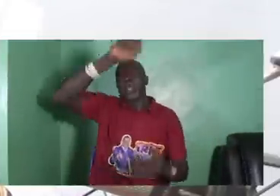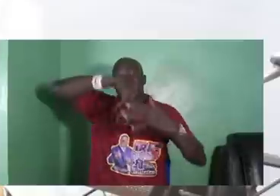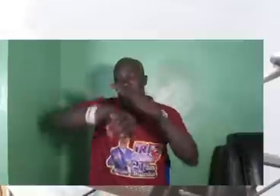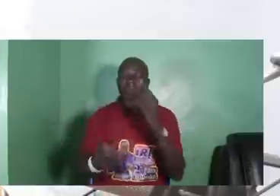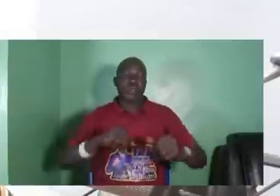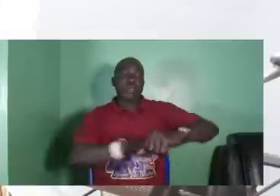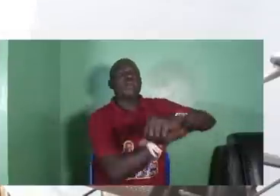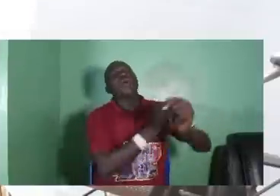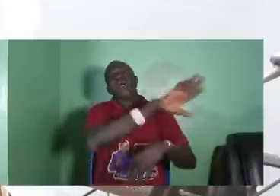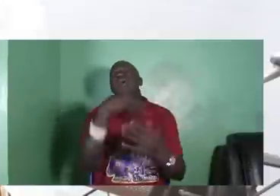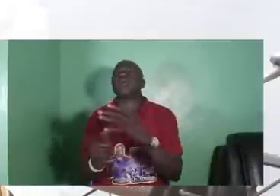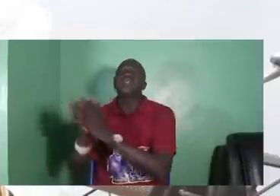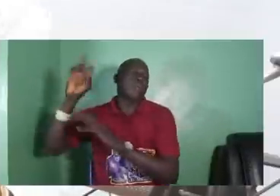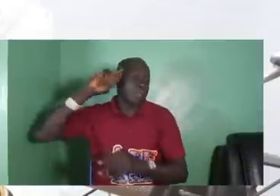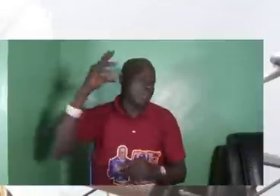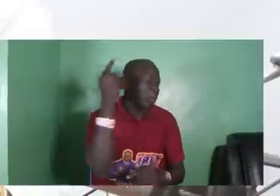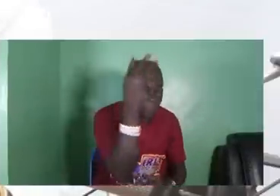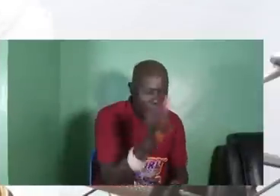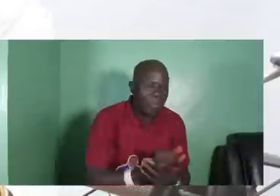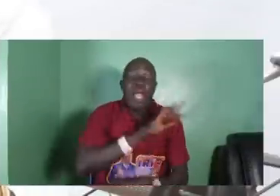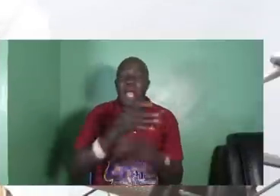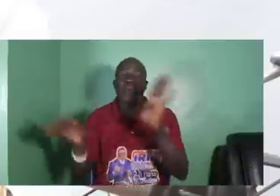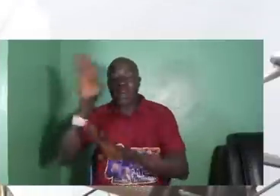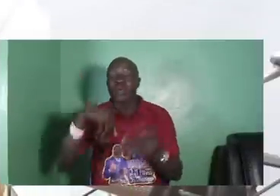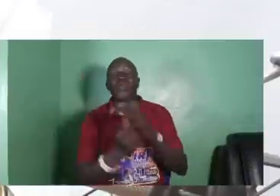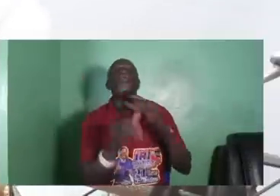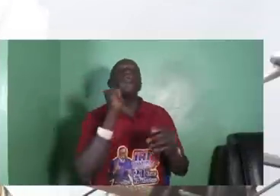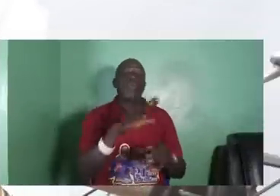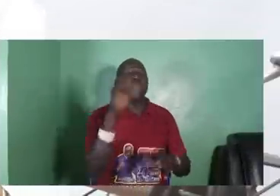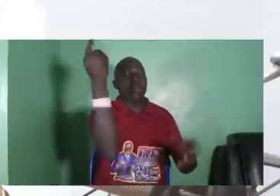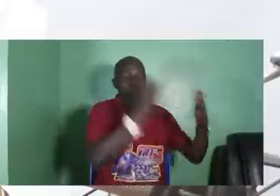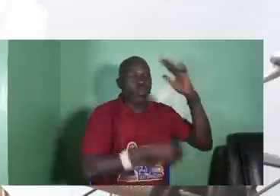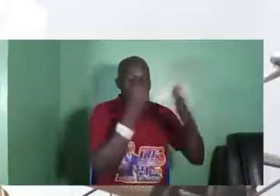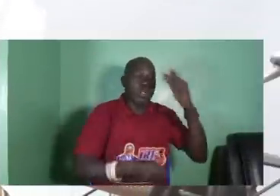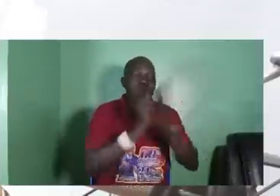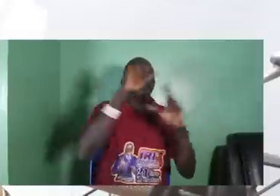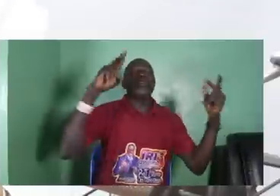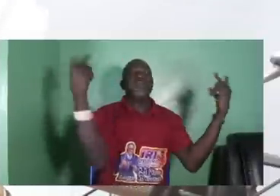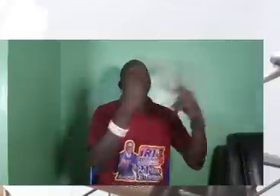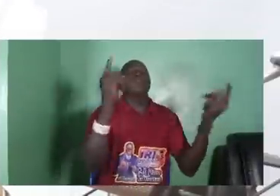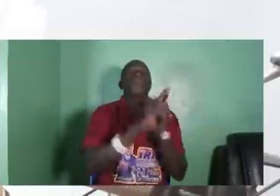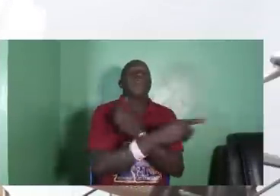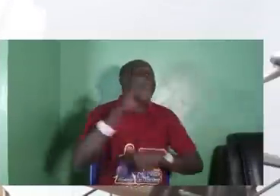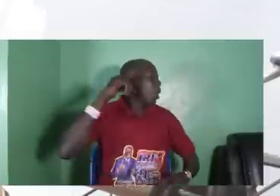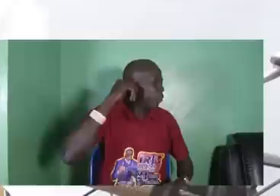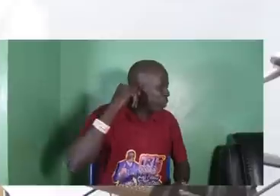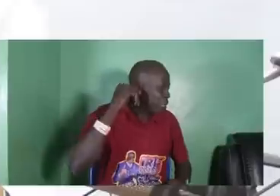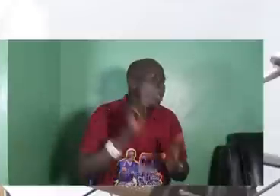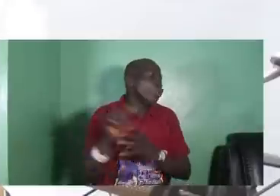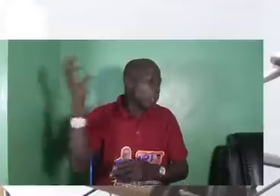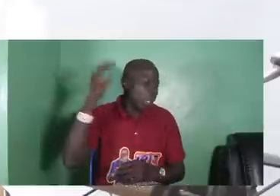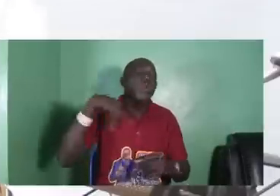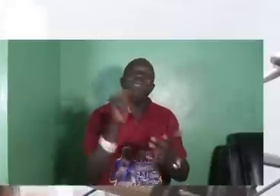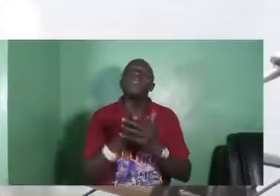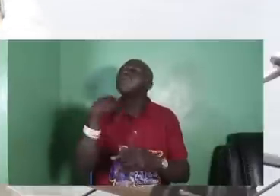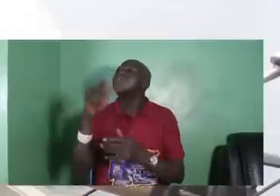it has a power o pa to ti gba it has been telling you be here o gbo beri ninja o say but so women come in seven your bitch is and they ban the one that have you go out